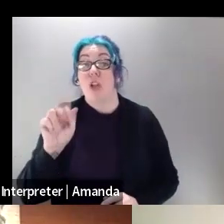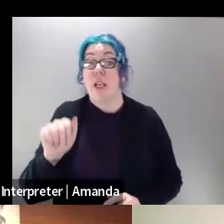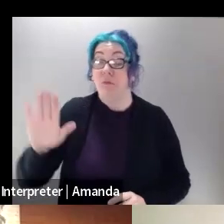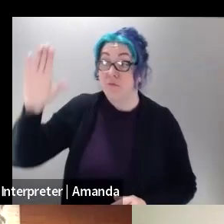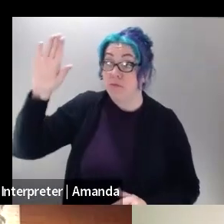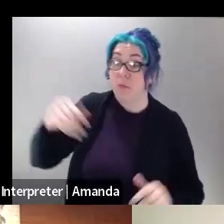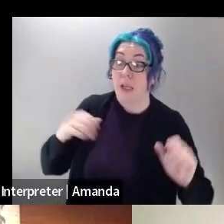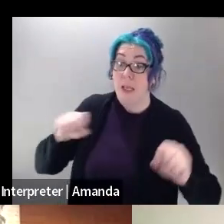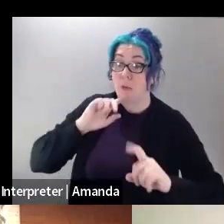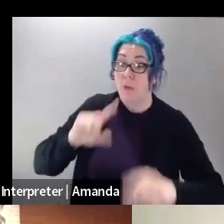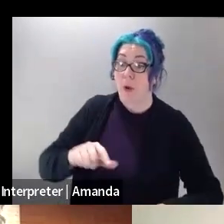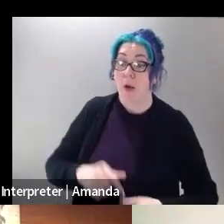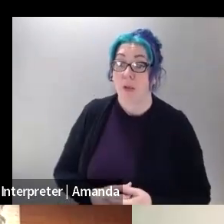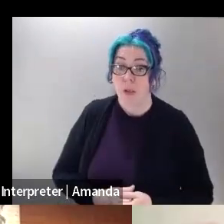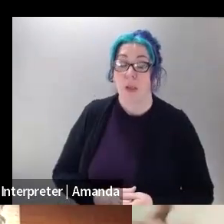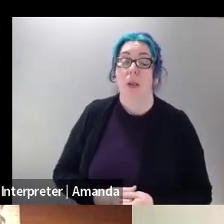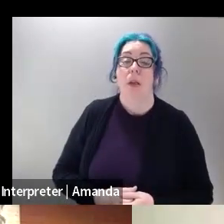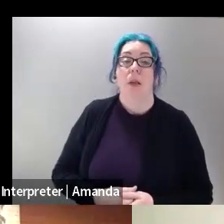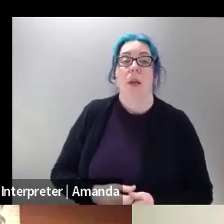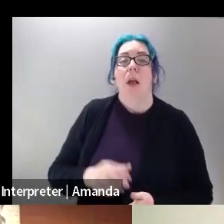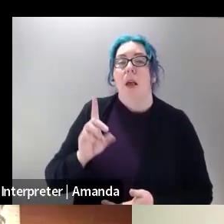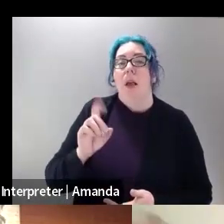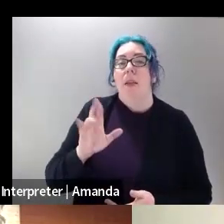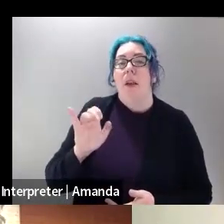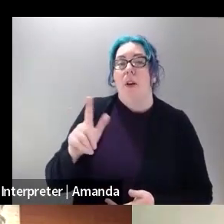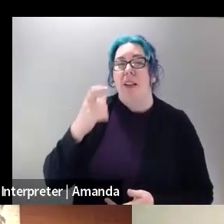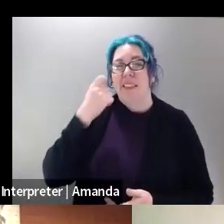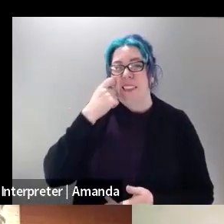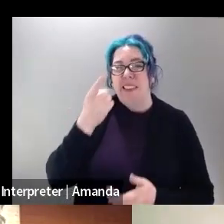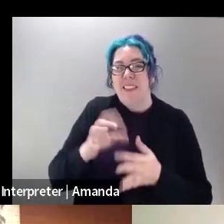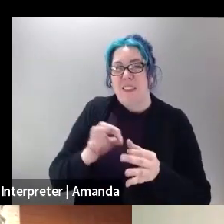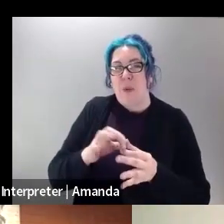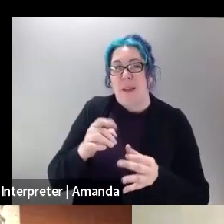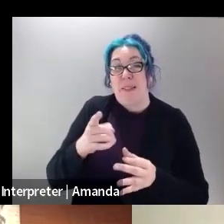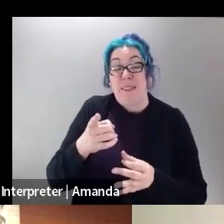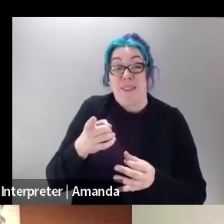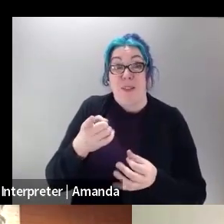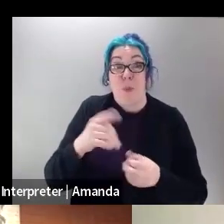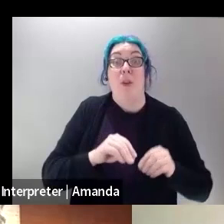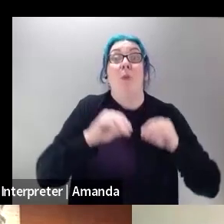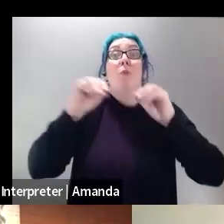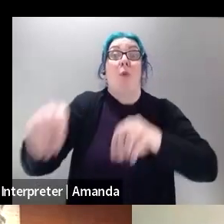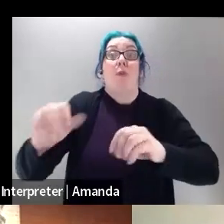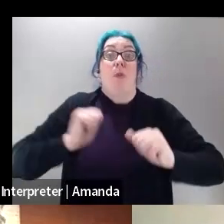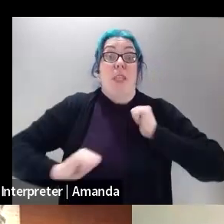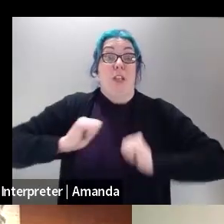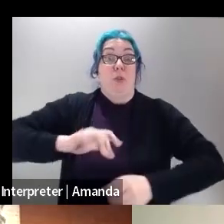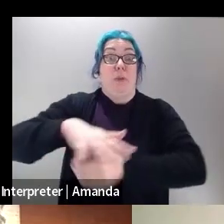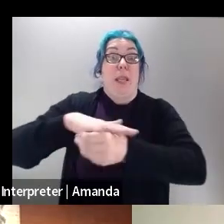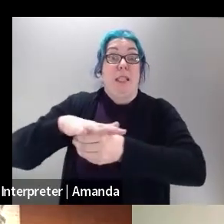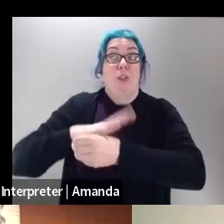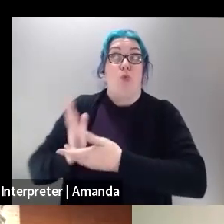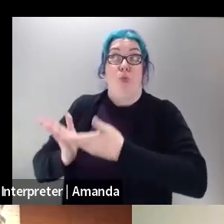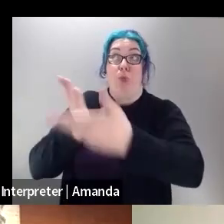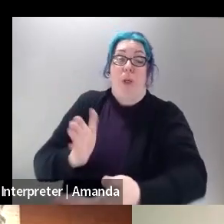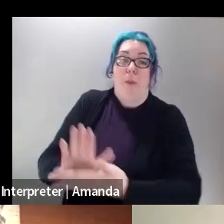think that Daryl's already said a little bit about like bringing it with you. Like if you've got it, I think it has to kind of travel with you a